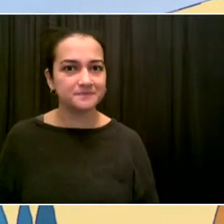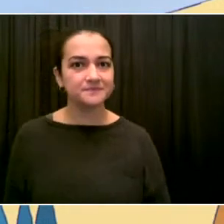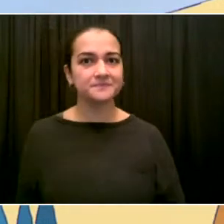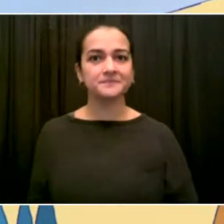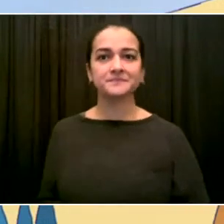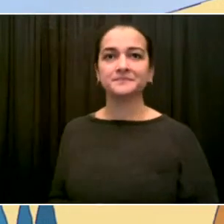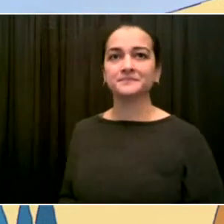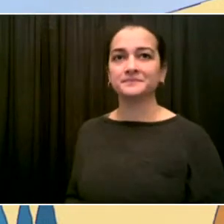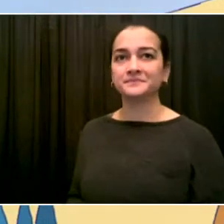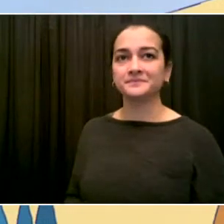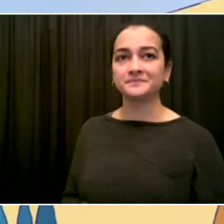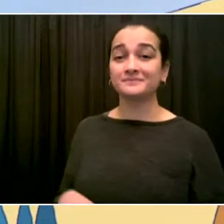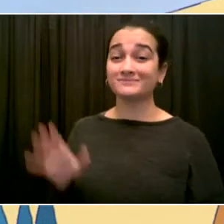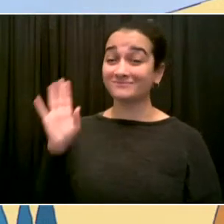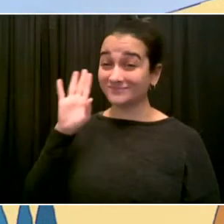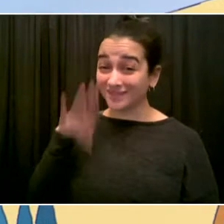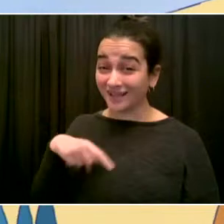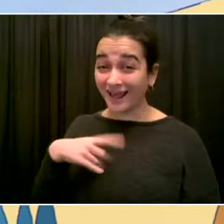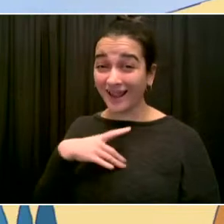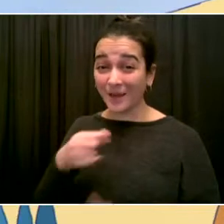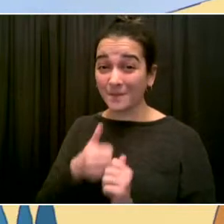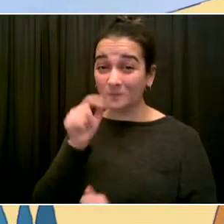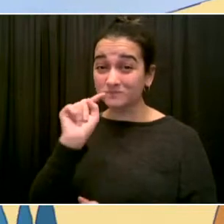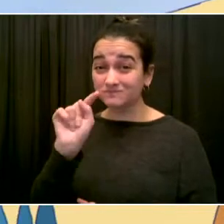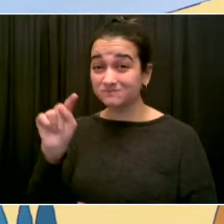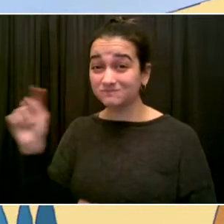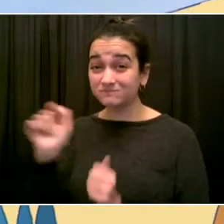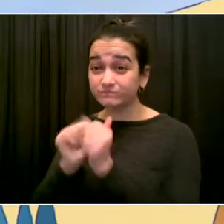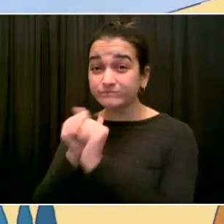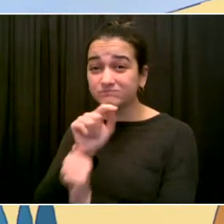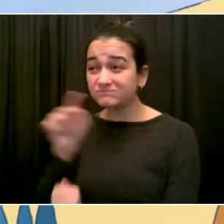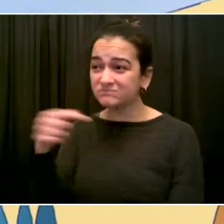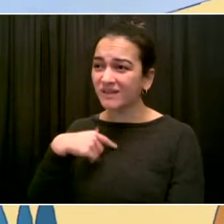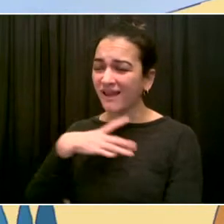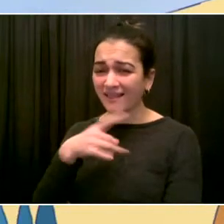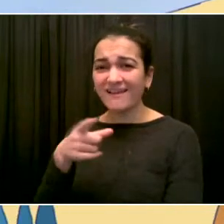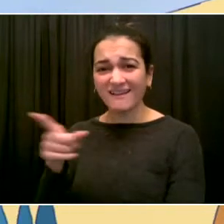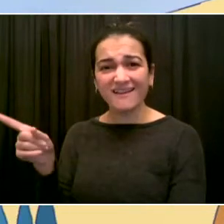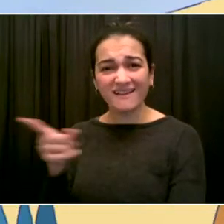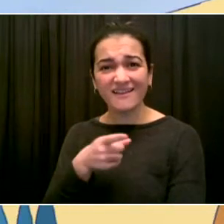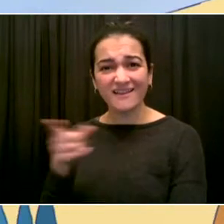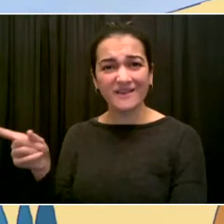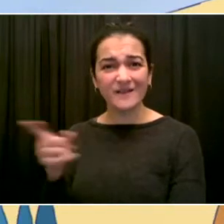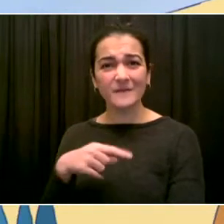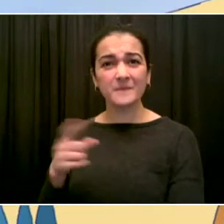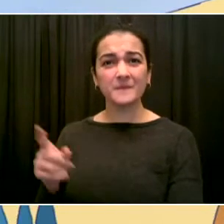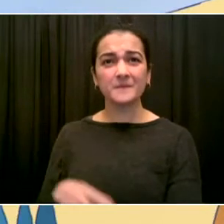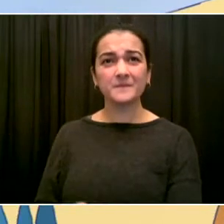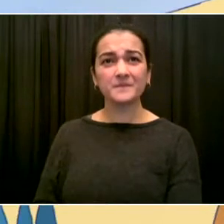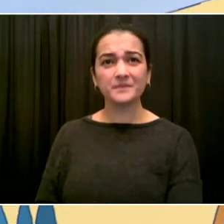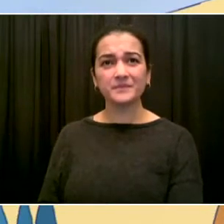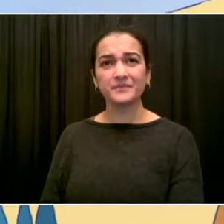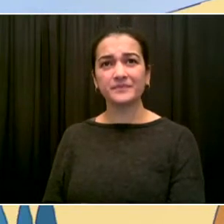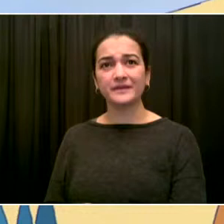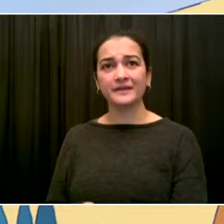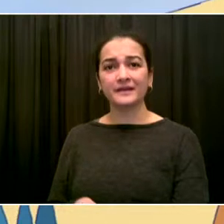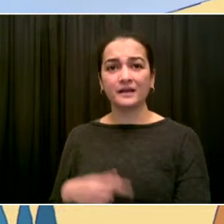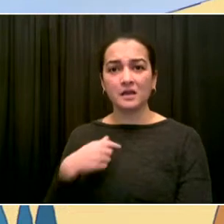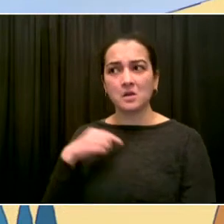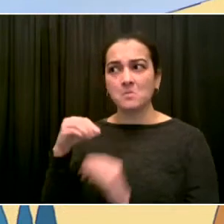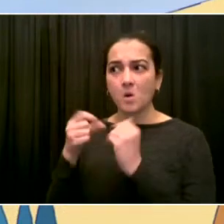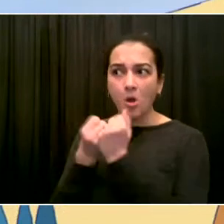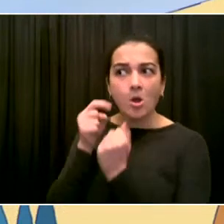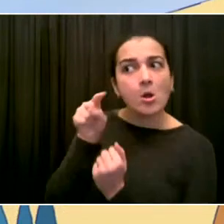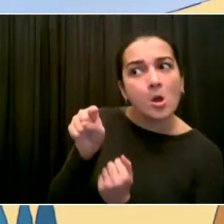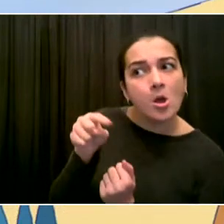lot of great people. I'm not going to handicap. I'm not going to, tell you specific vignettes about each person. I'm going to say there are